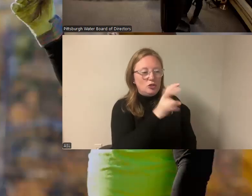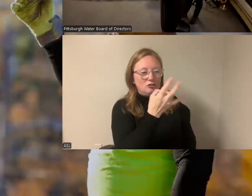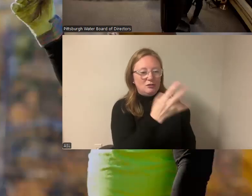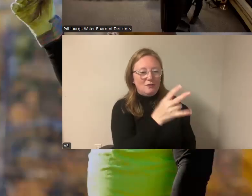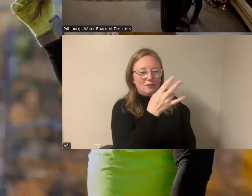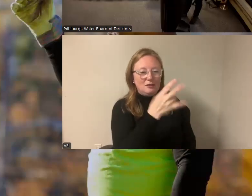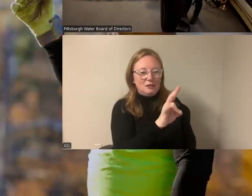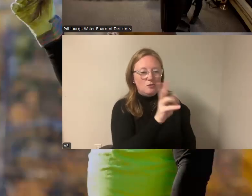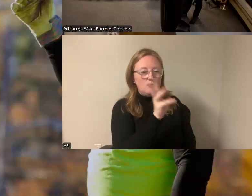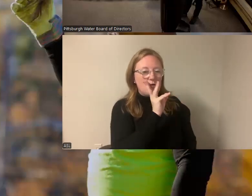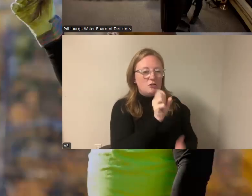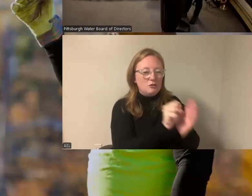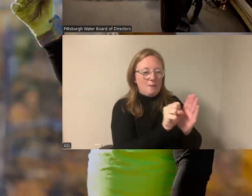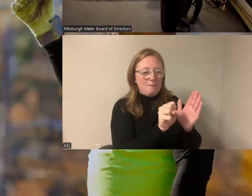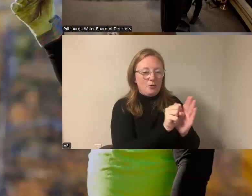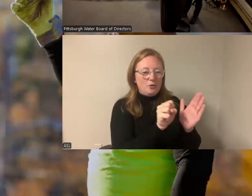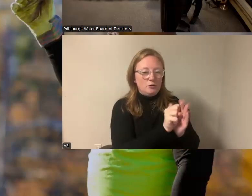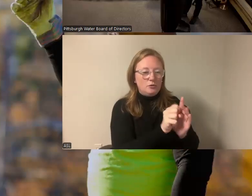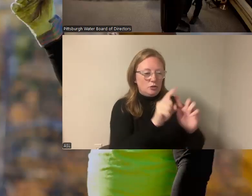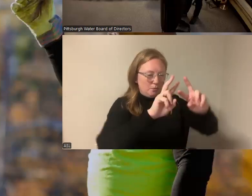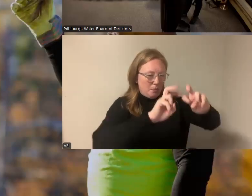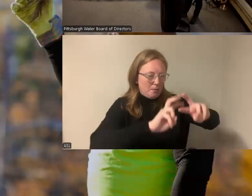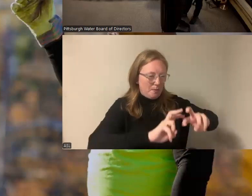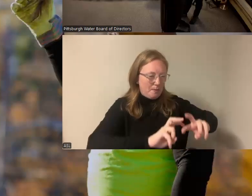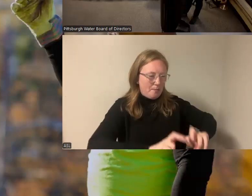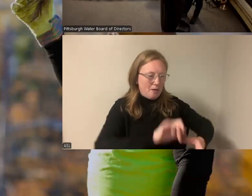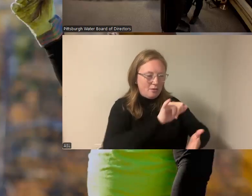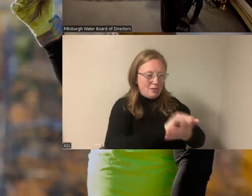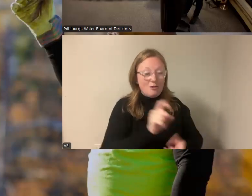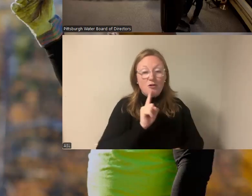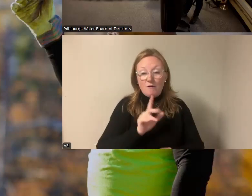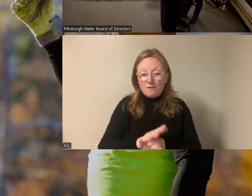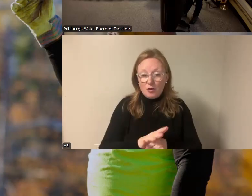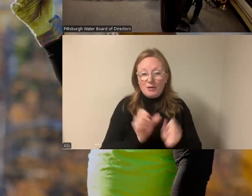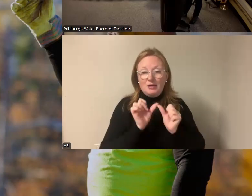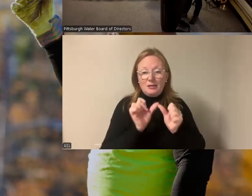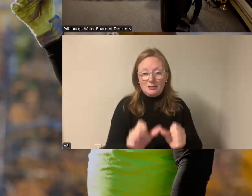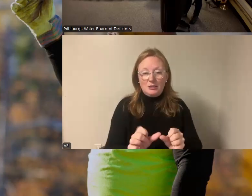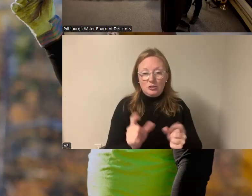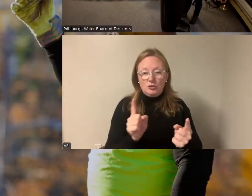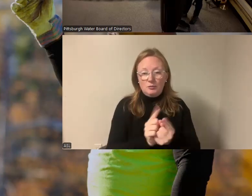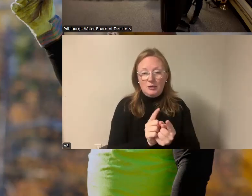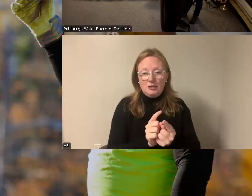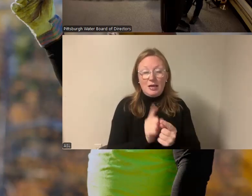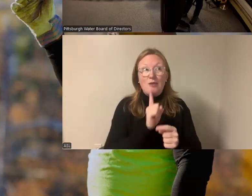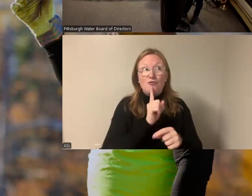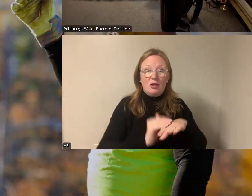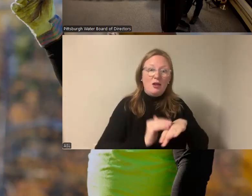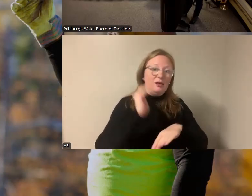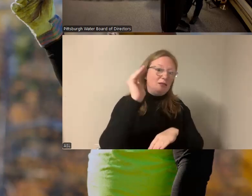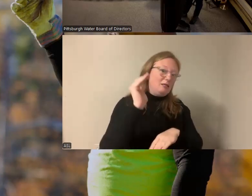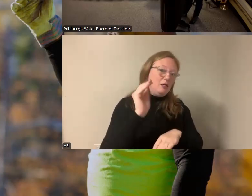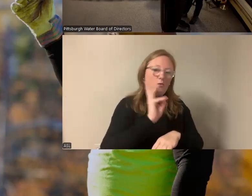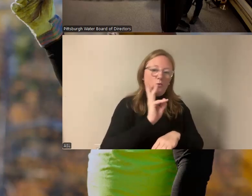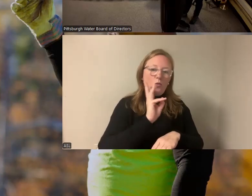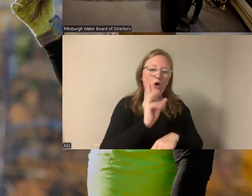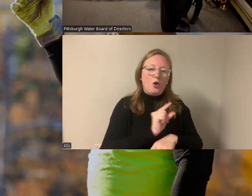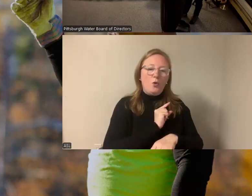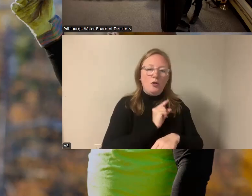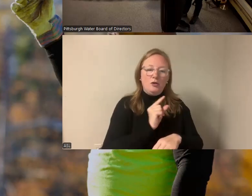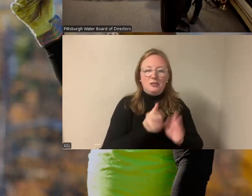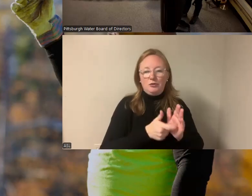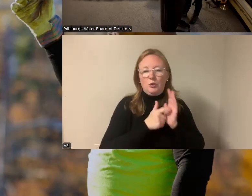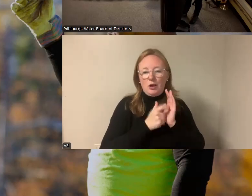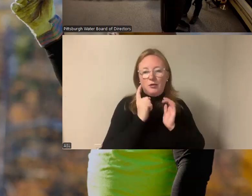2,217 water samples to perform analysis on them, confirming that we continue to meet and actually exceed all of our water quality criteria